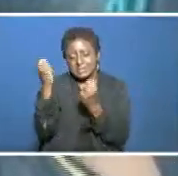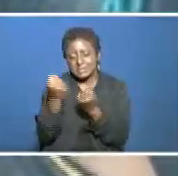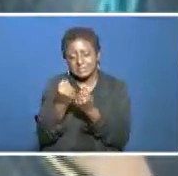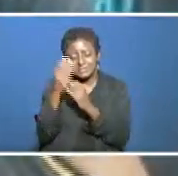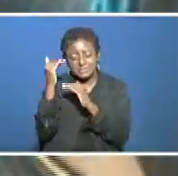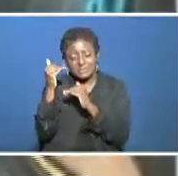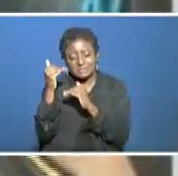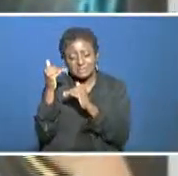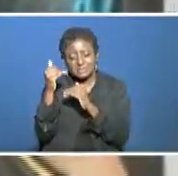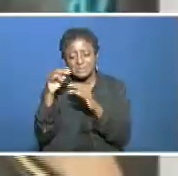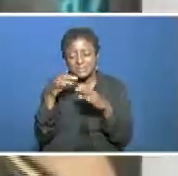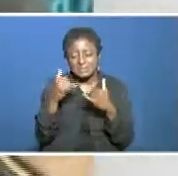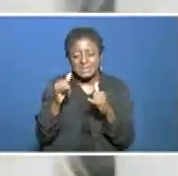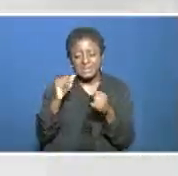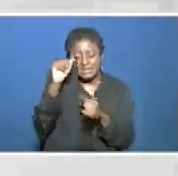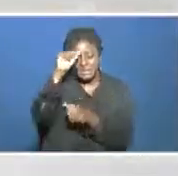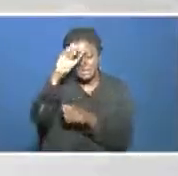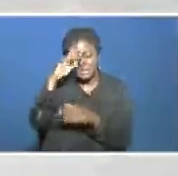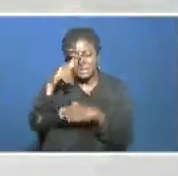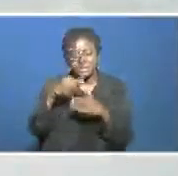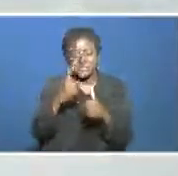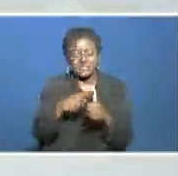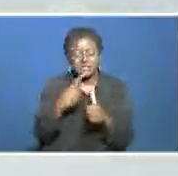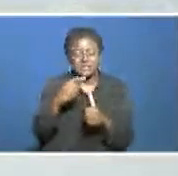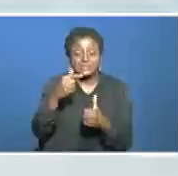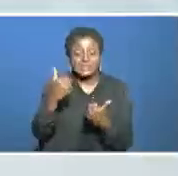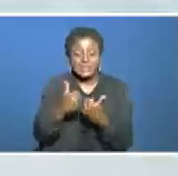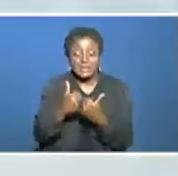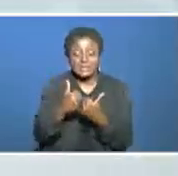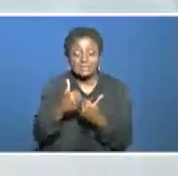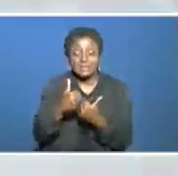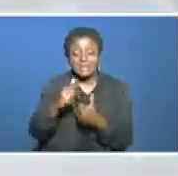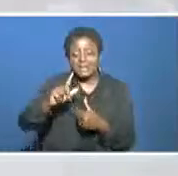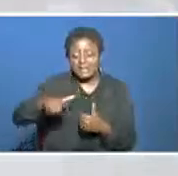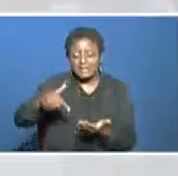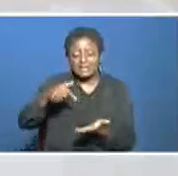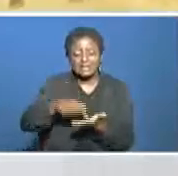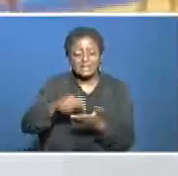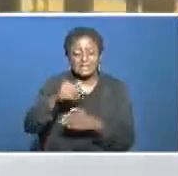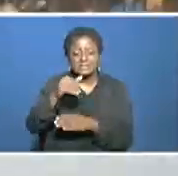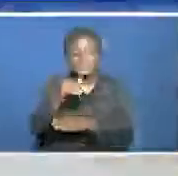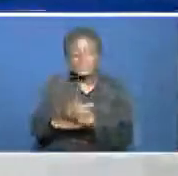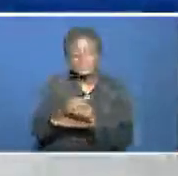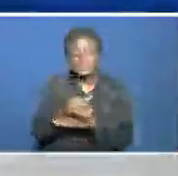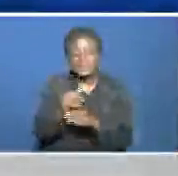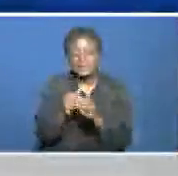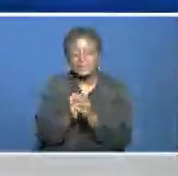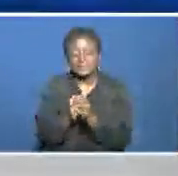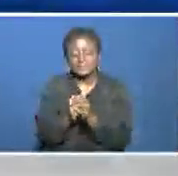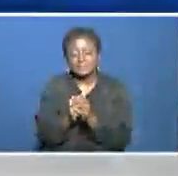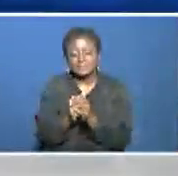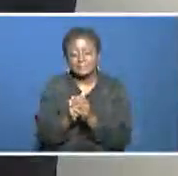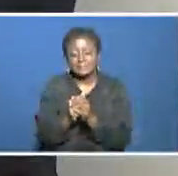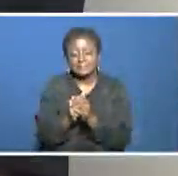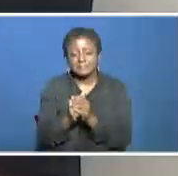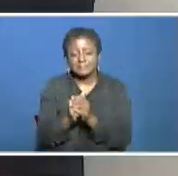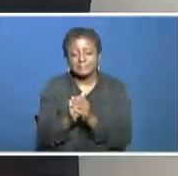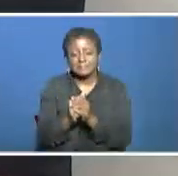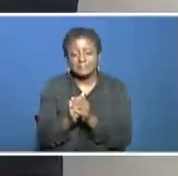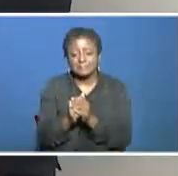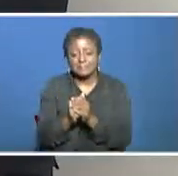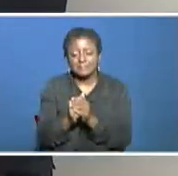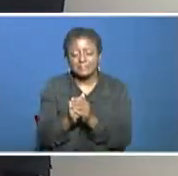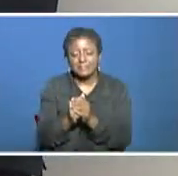country Cuba in their first game later this evening. We'll have scores for you from that game in a later newscast. And young sailor